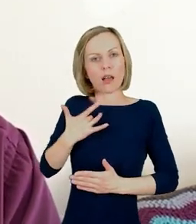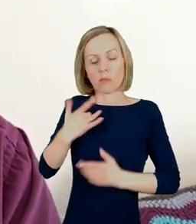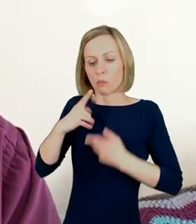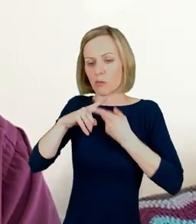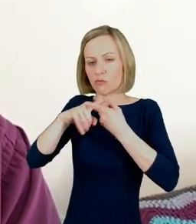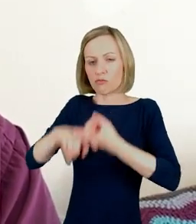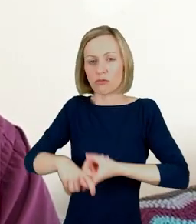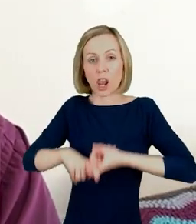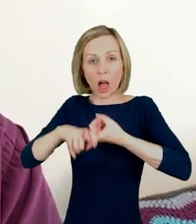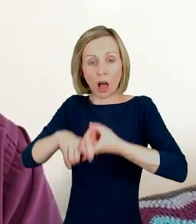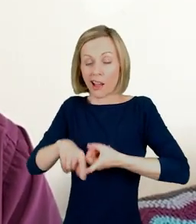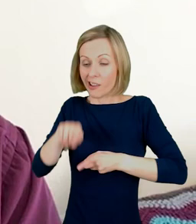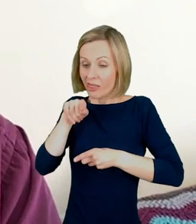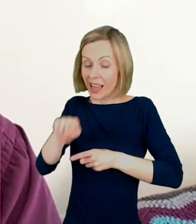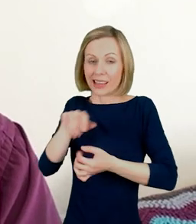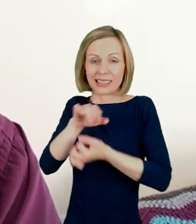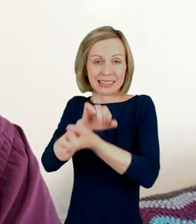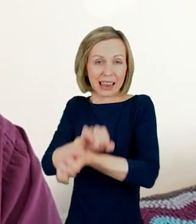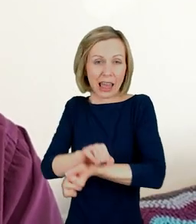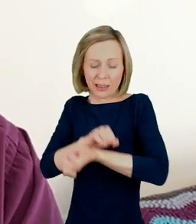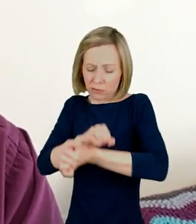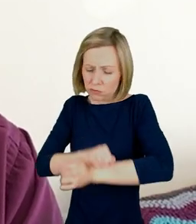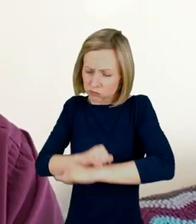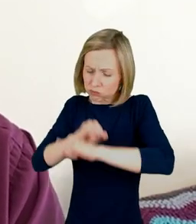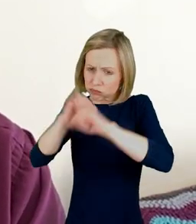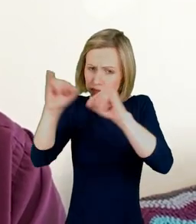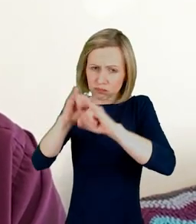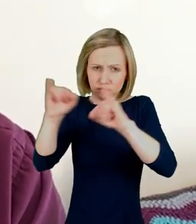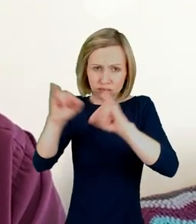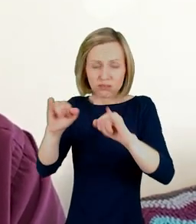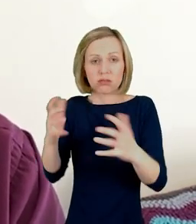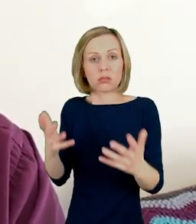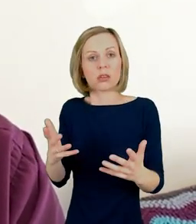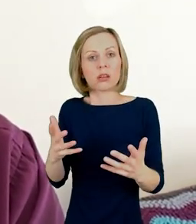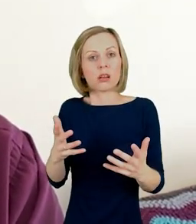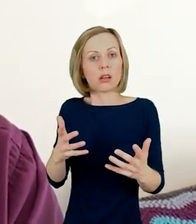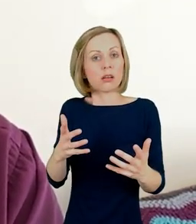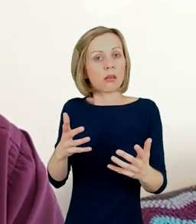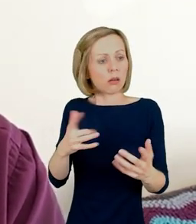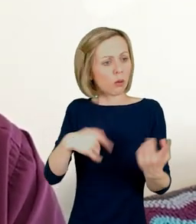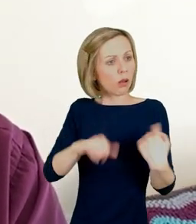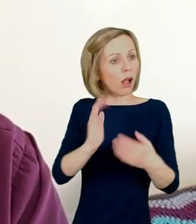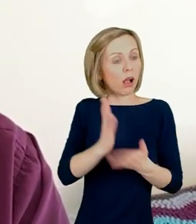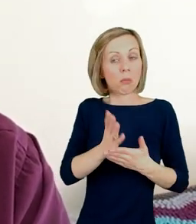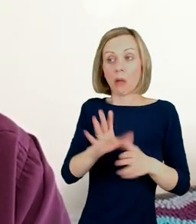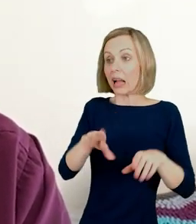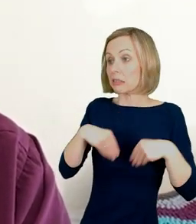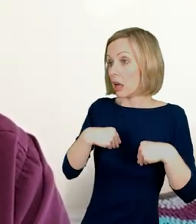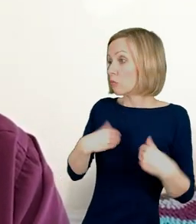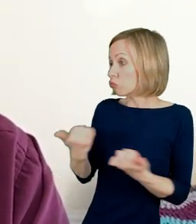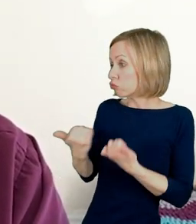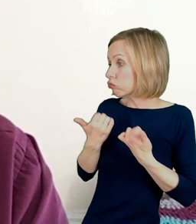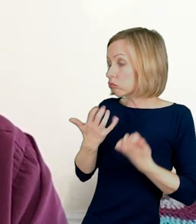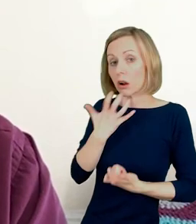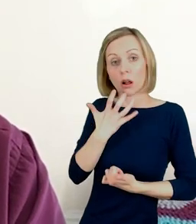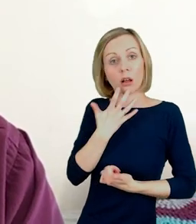dependent on a trade so dark and iniquitous, it is astonishing that we tolerate it so